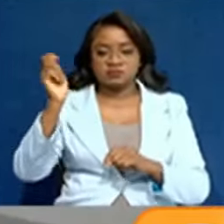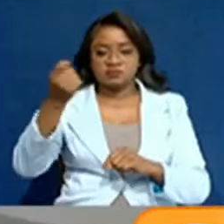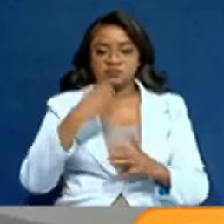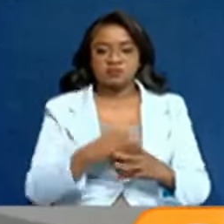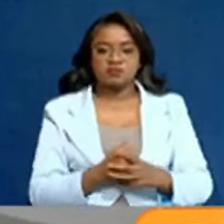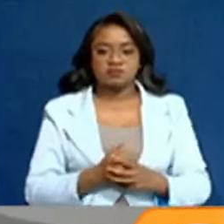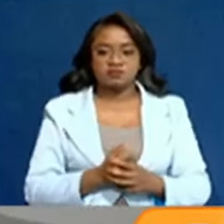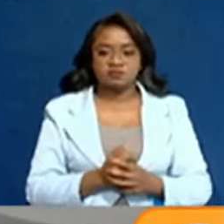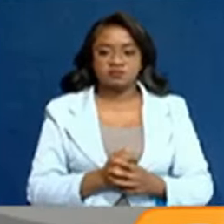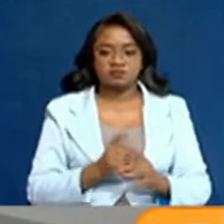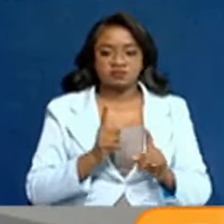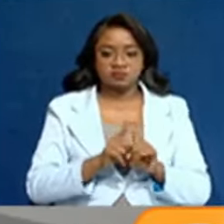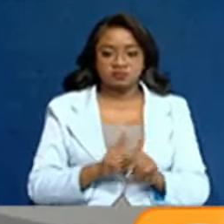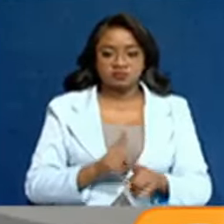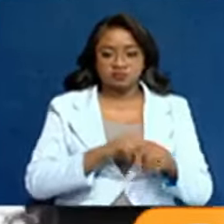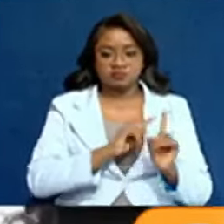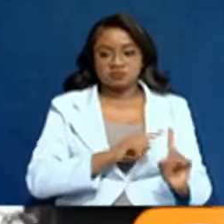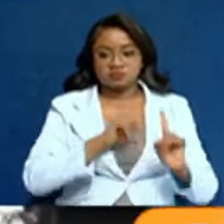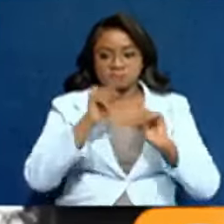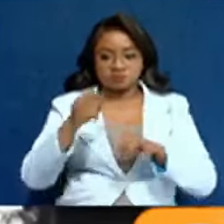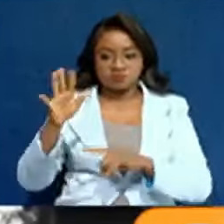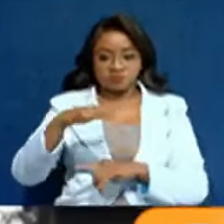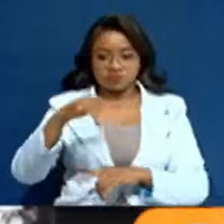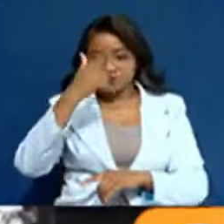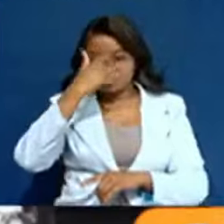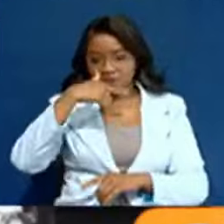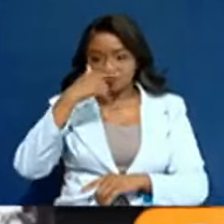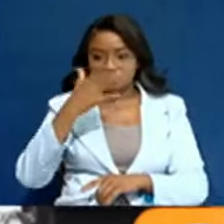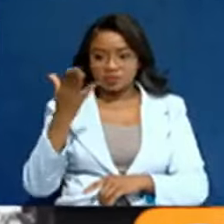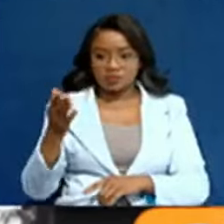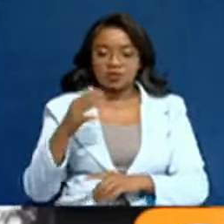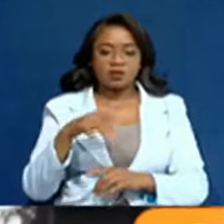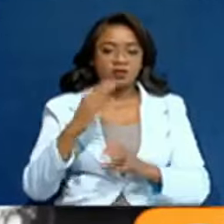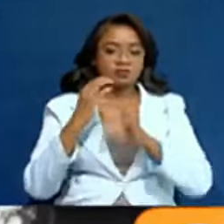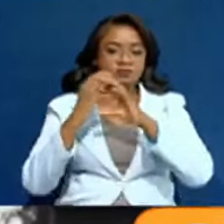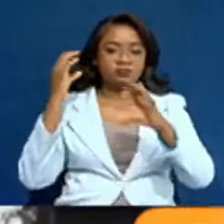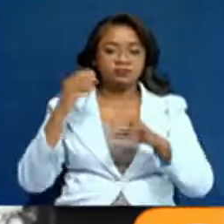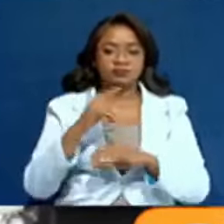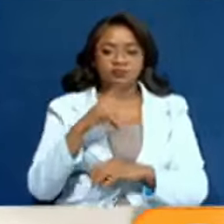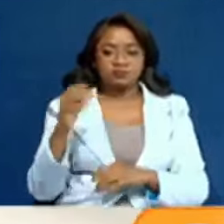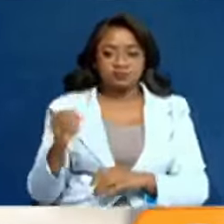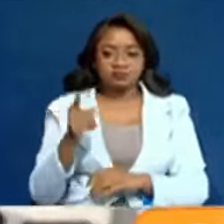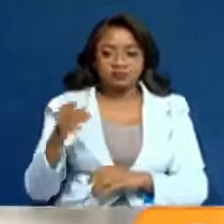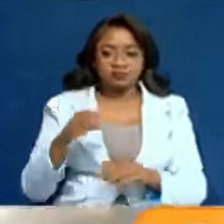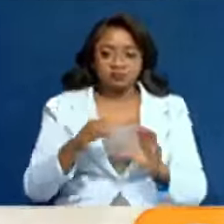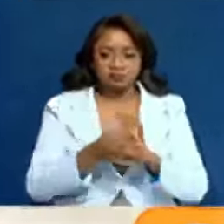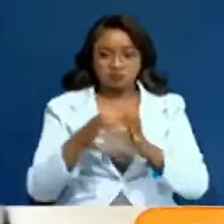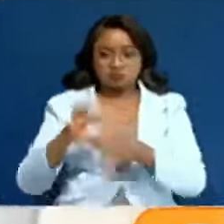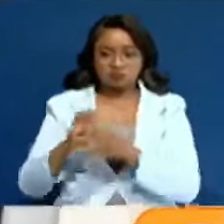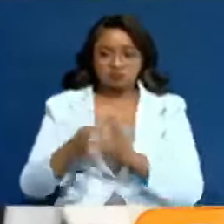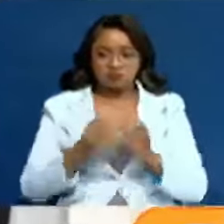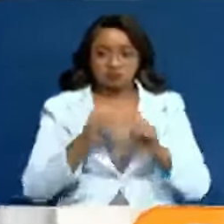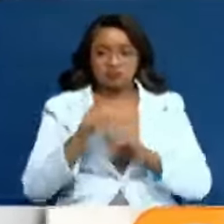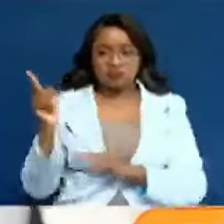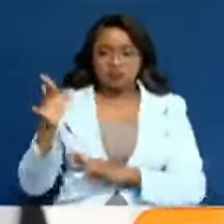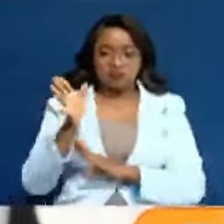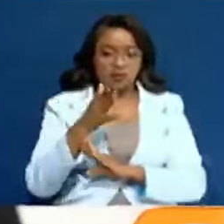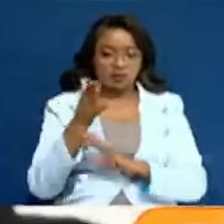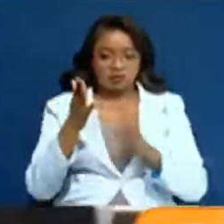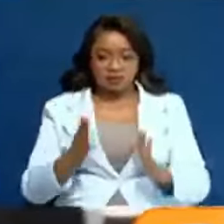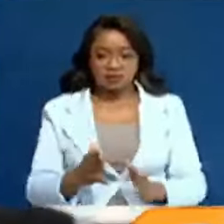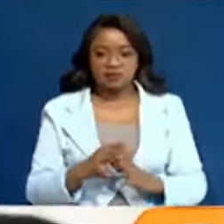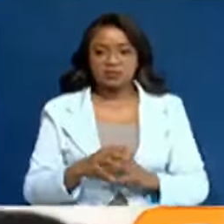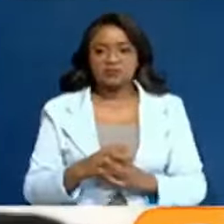Kenya Vehicle Manufacturers plant in Thika, where Basigo is assembling its electric buses, U.S. Ambassador to Kenya Meg Whitman